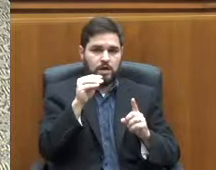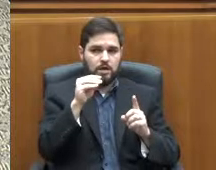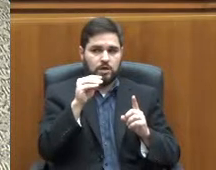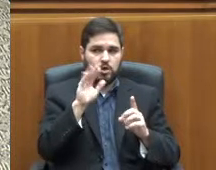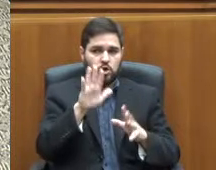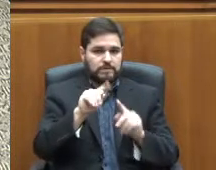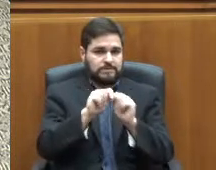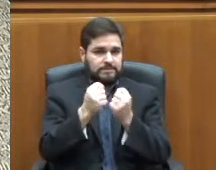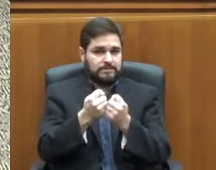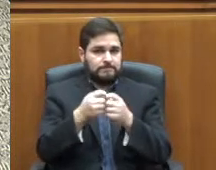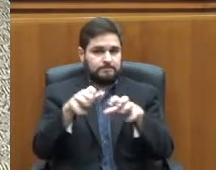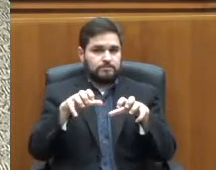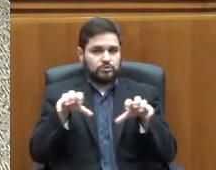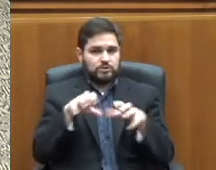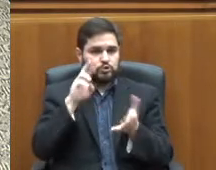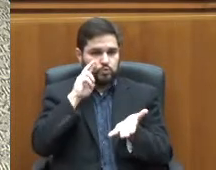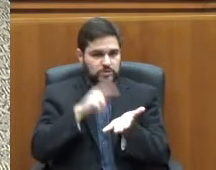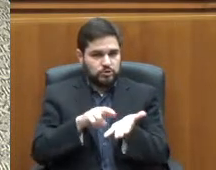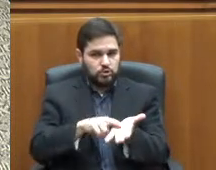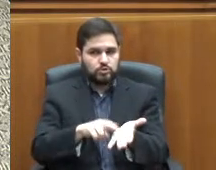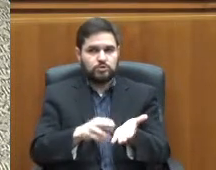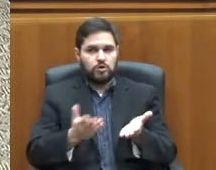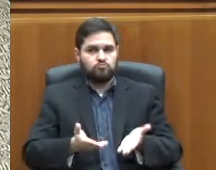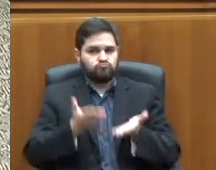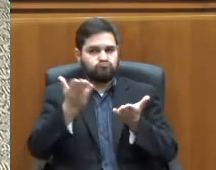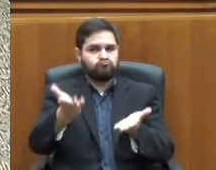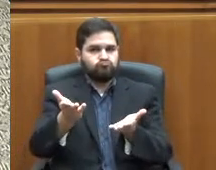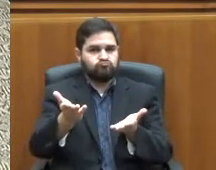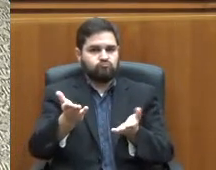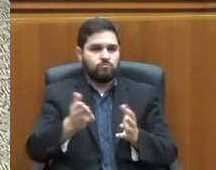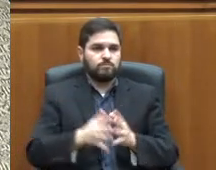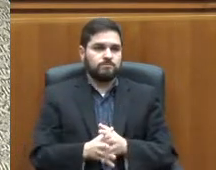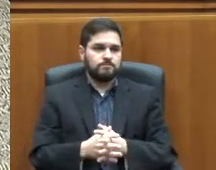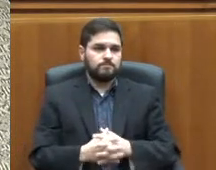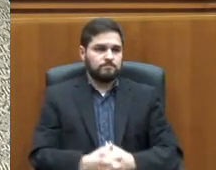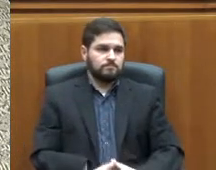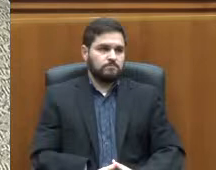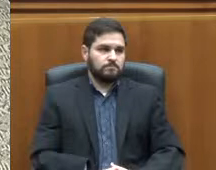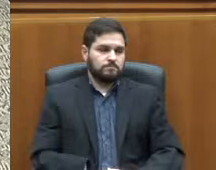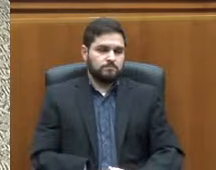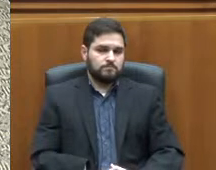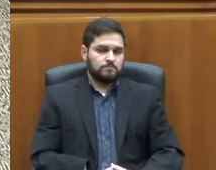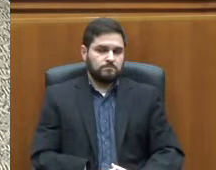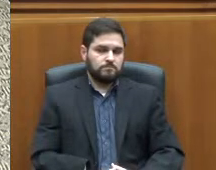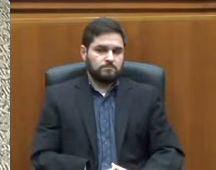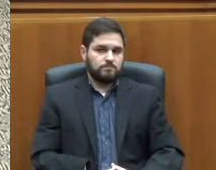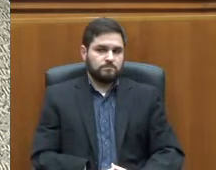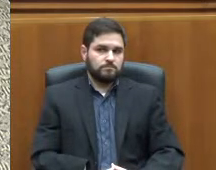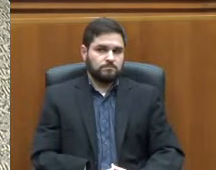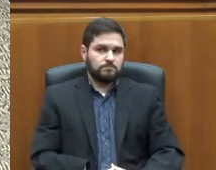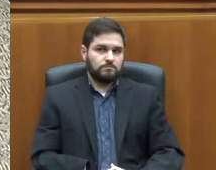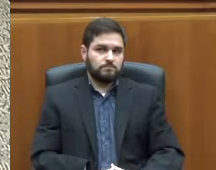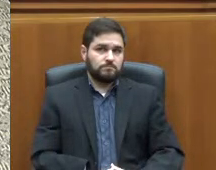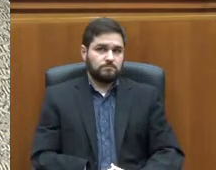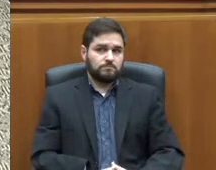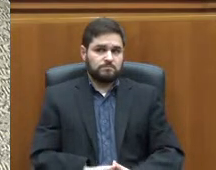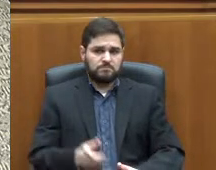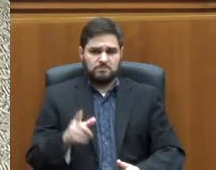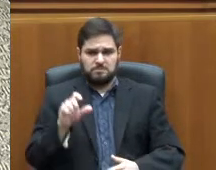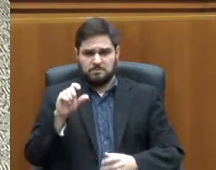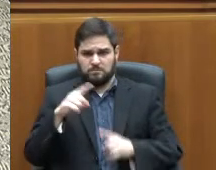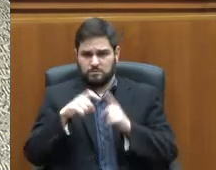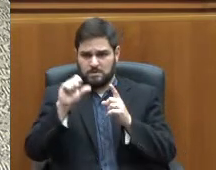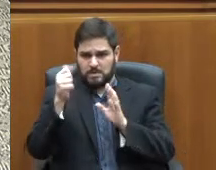instructional team really did the research on this and brought forward this proposal. And did they look at another state? Where did